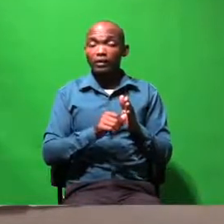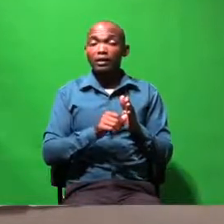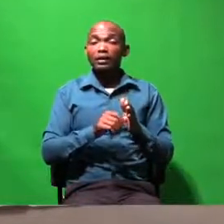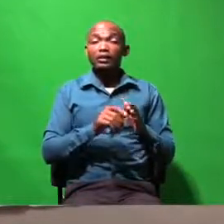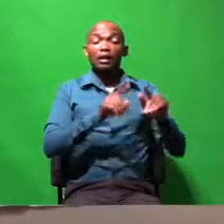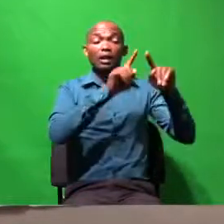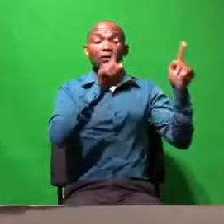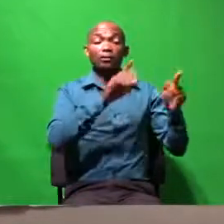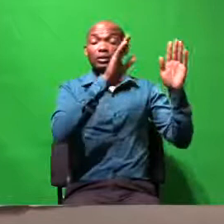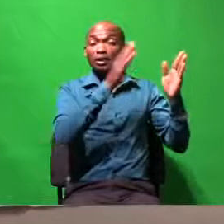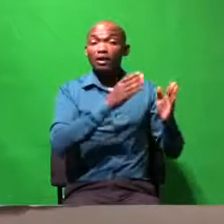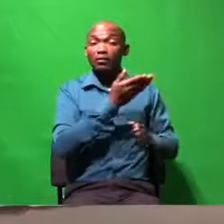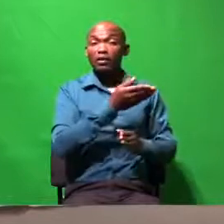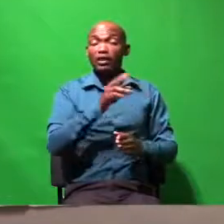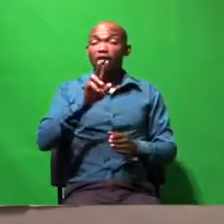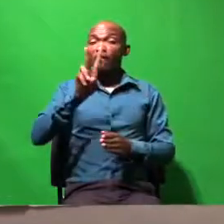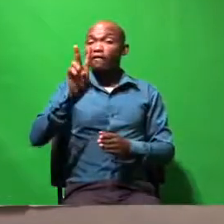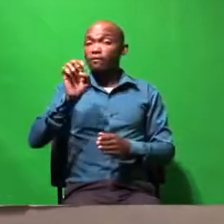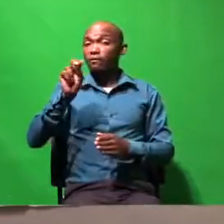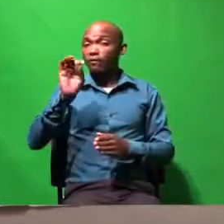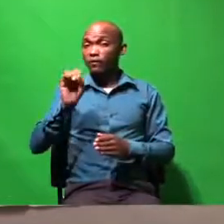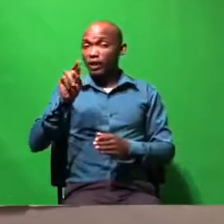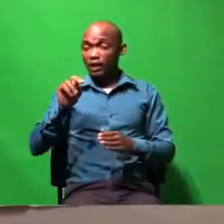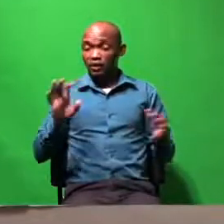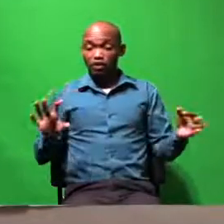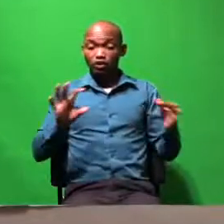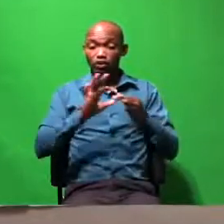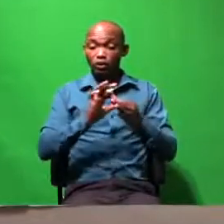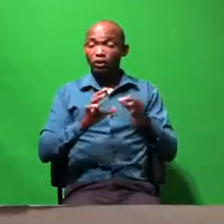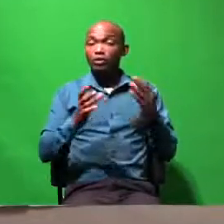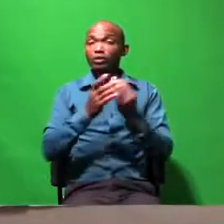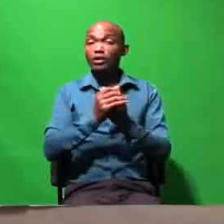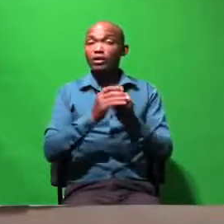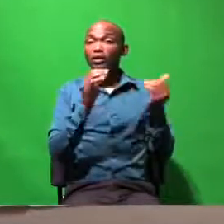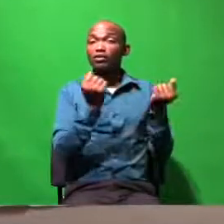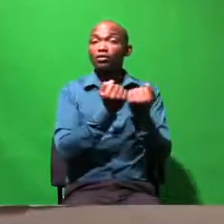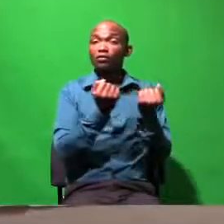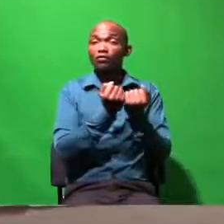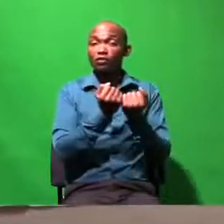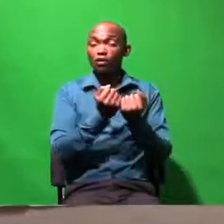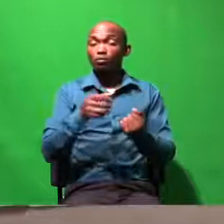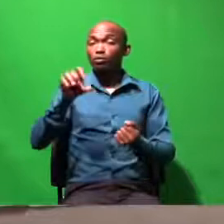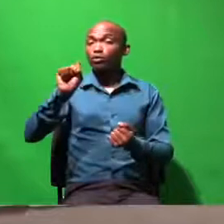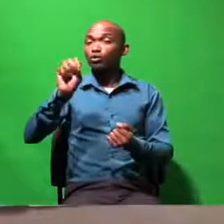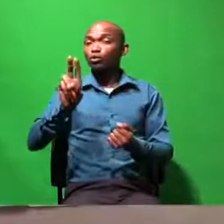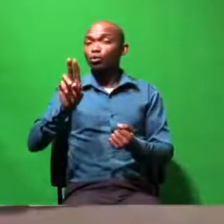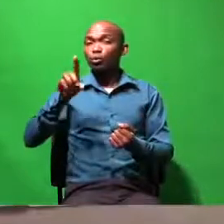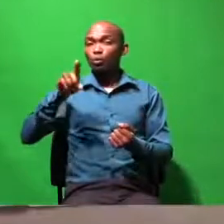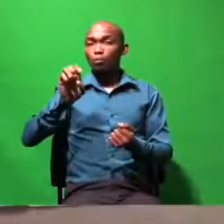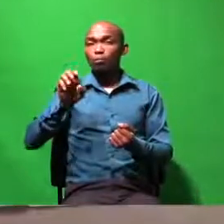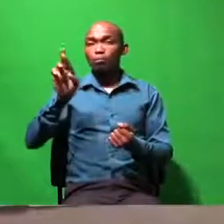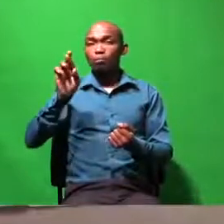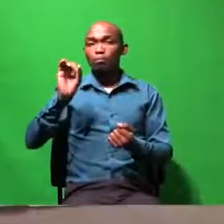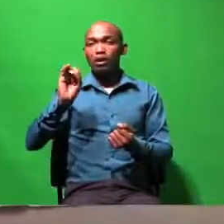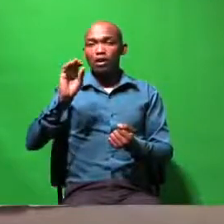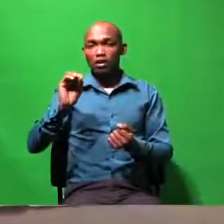as well left subclavian vein join together to form superior vena